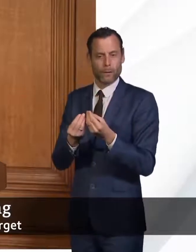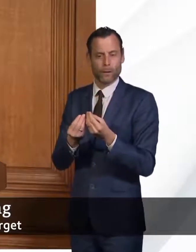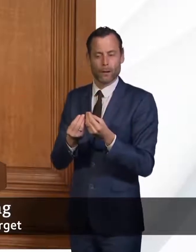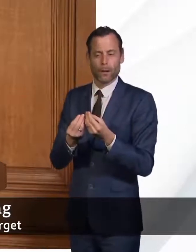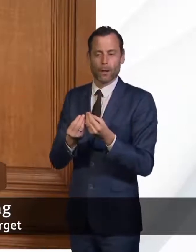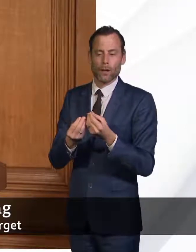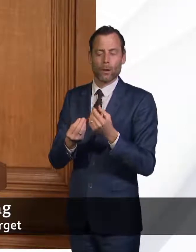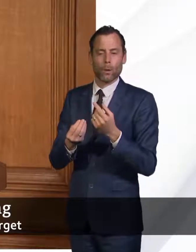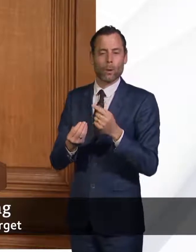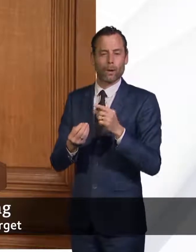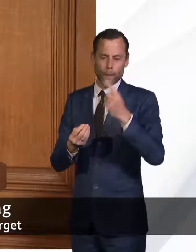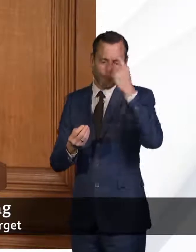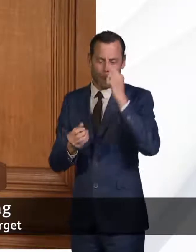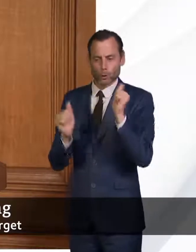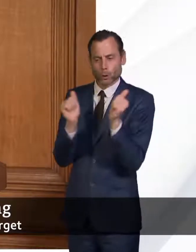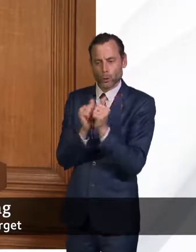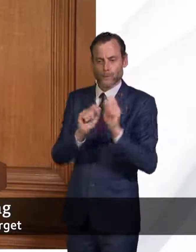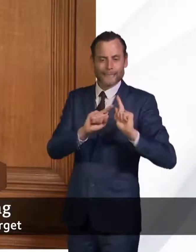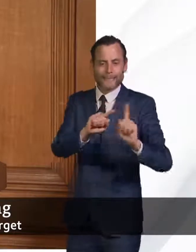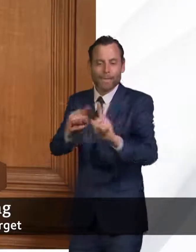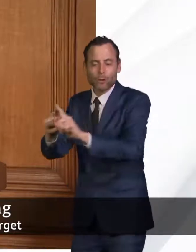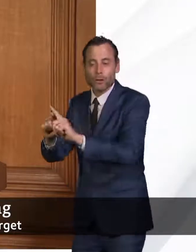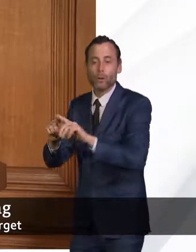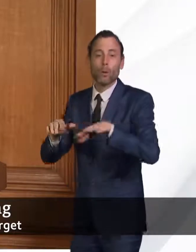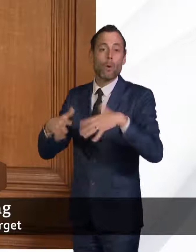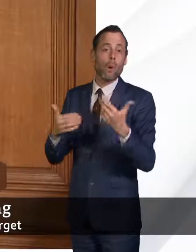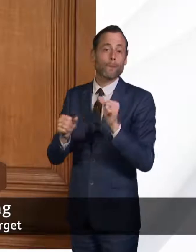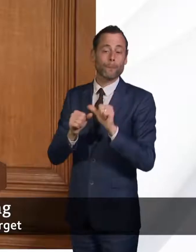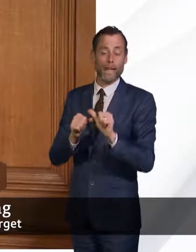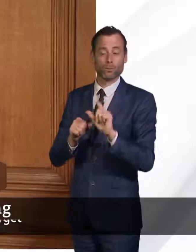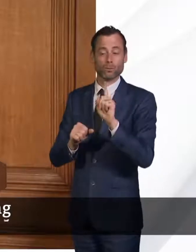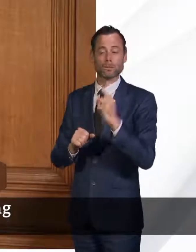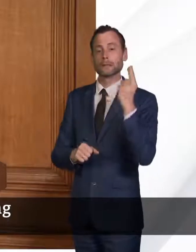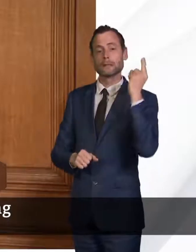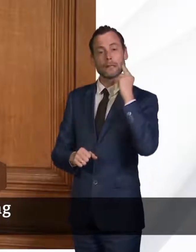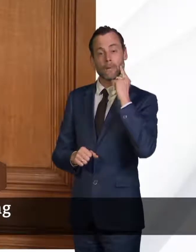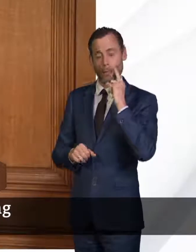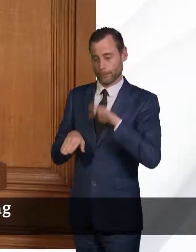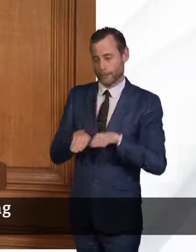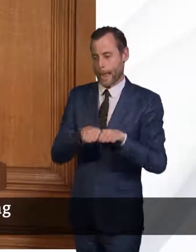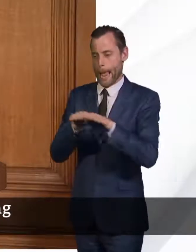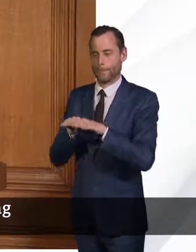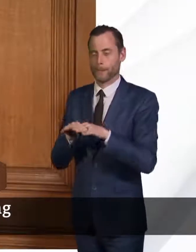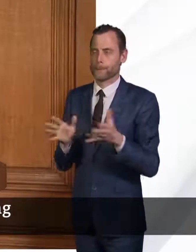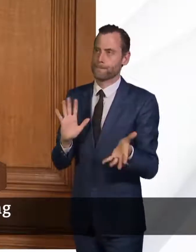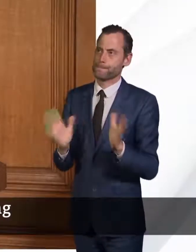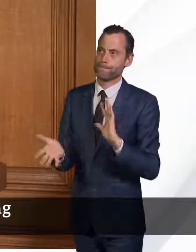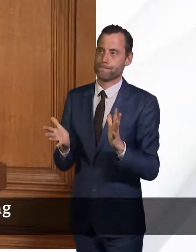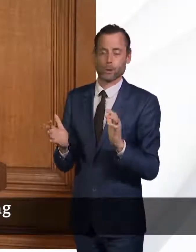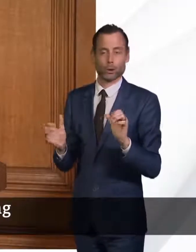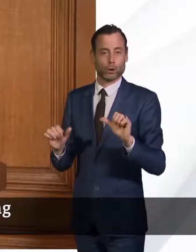simple and actually also carrying on, all being in this together. So I don't have an answer for you for that at the